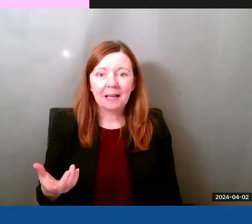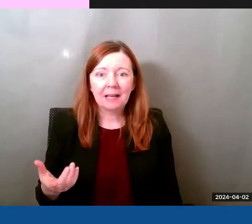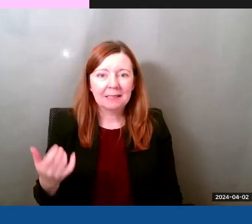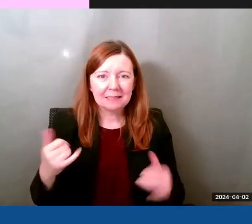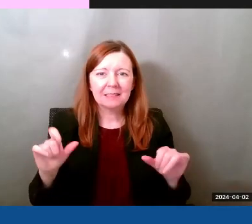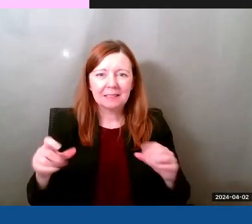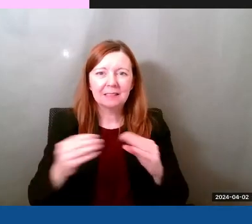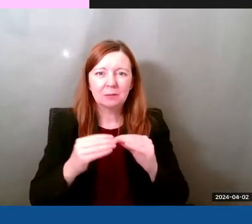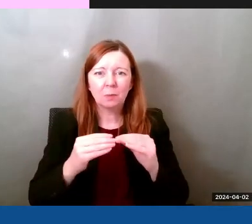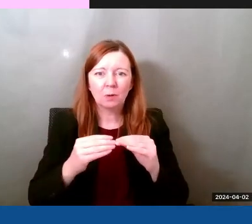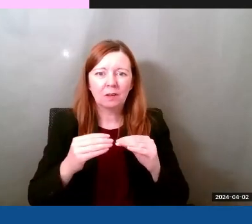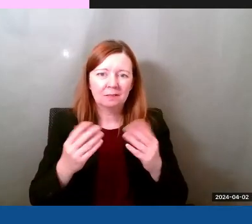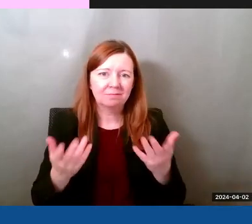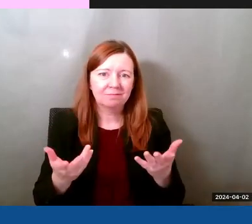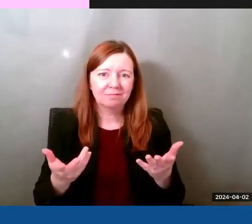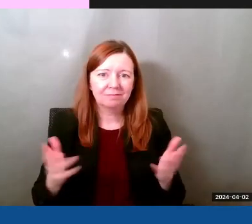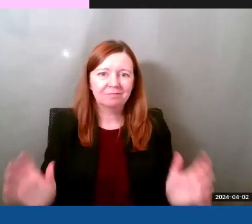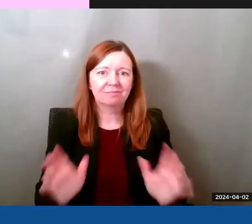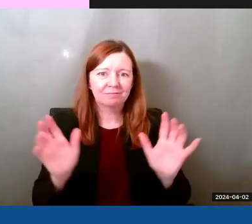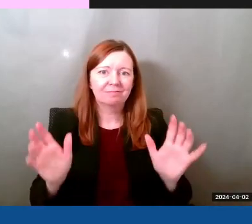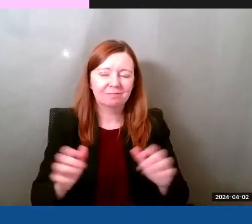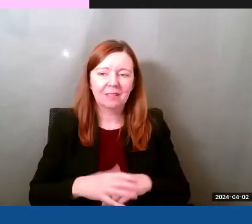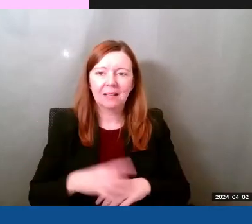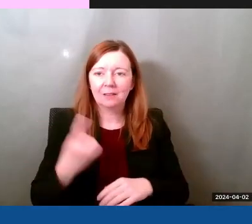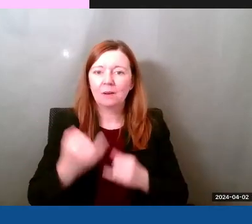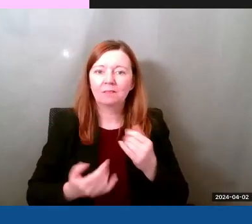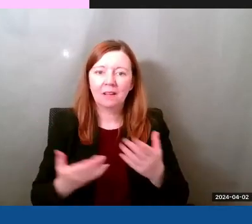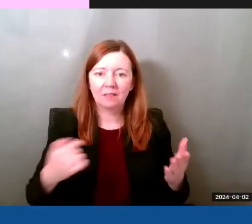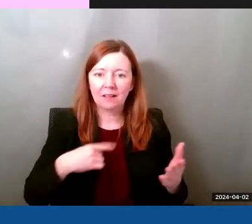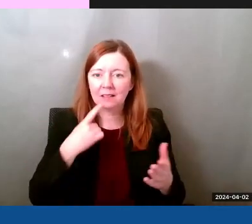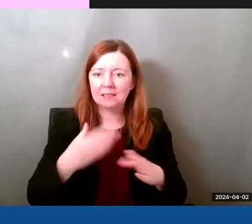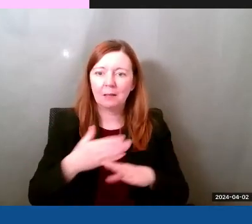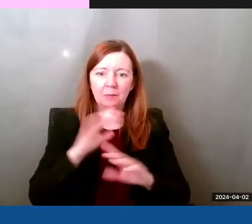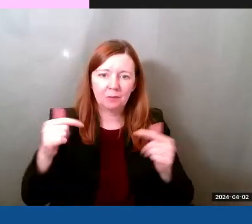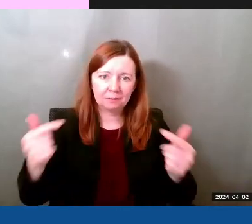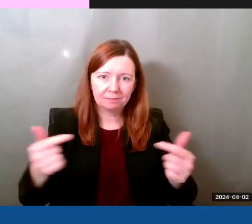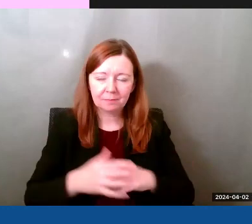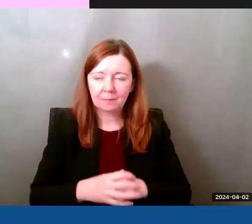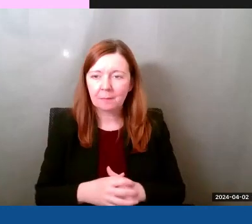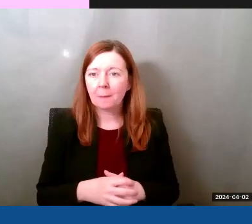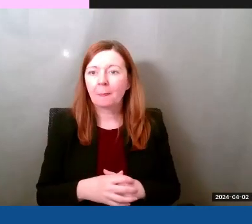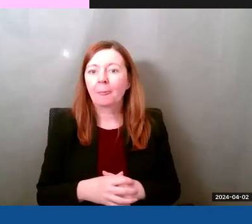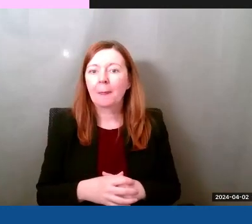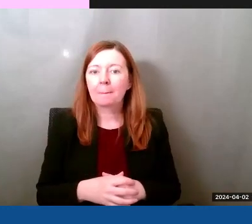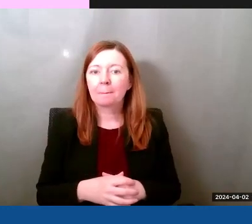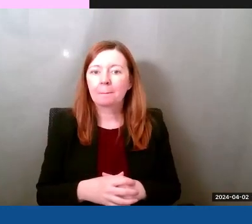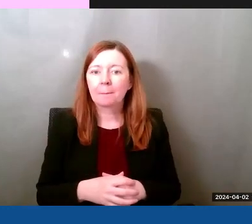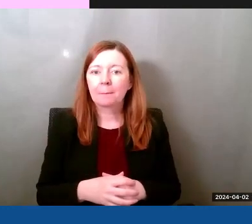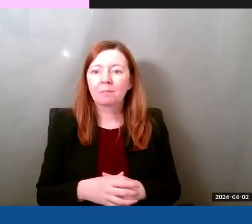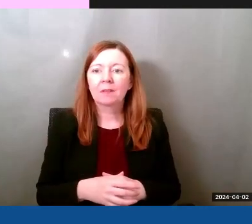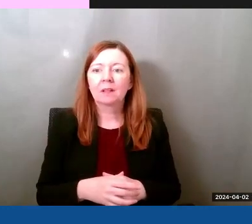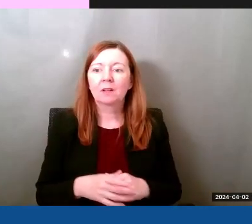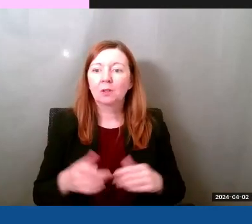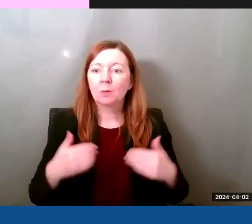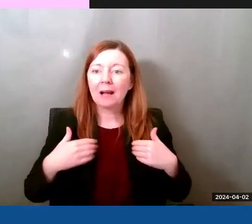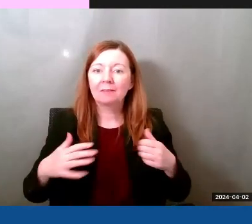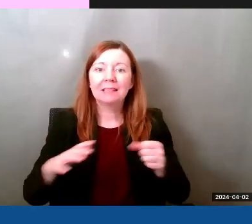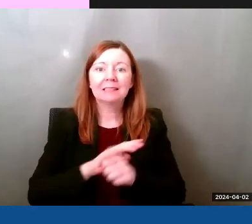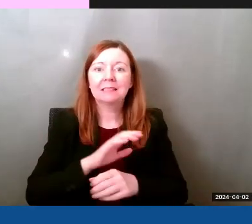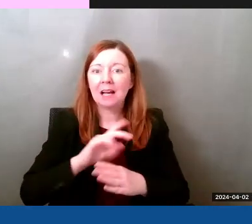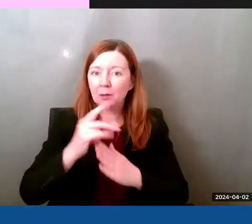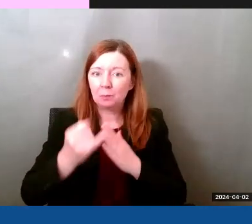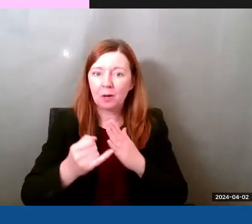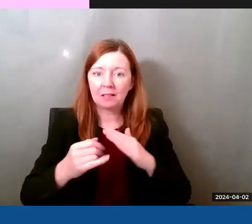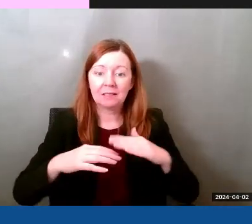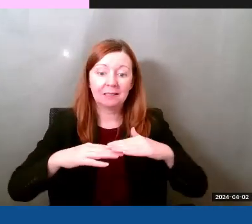needs more on the ground floor. And the one final thing I'll say before giving someone else a chance is that, you know, you have the entire project,